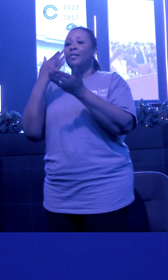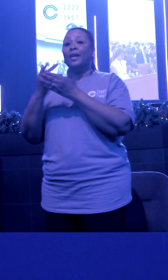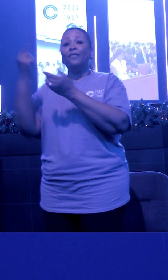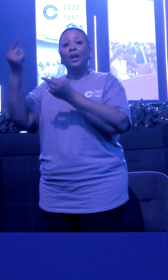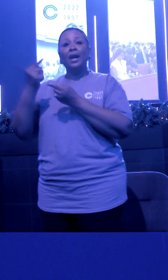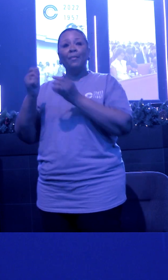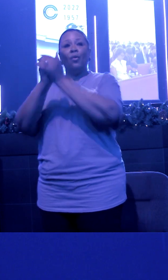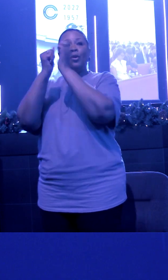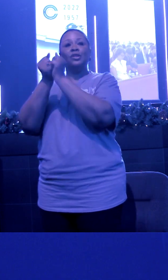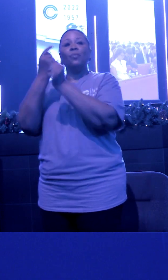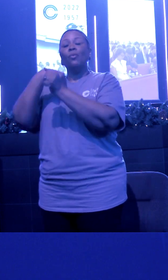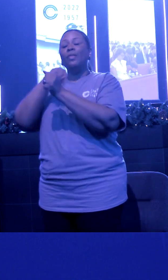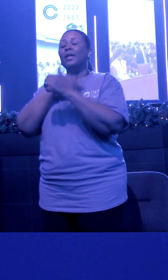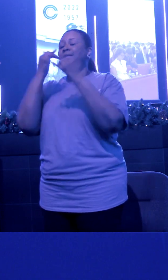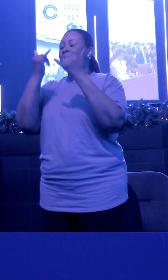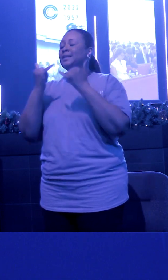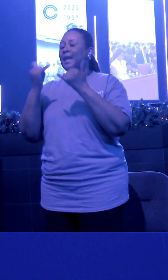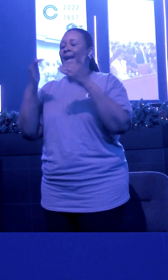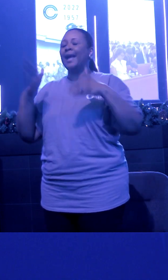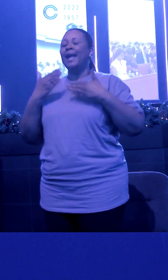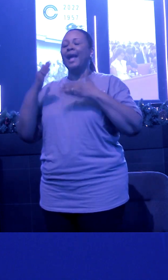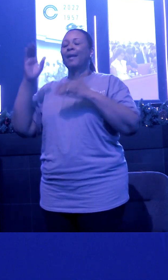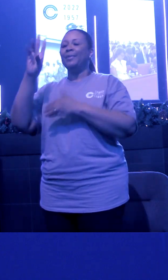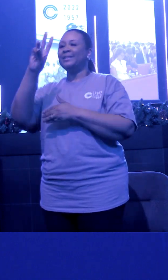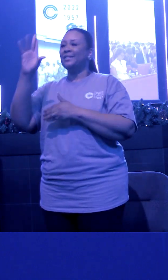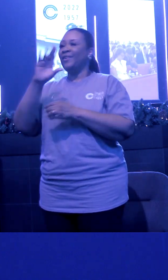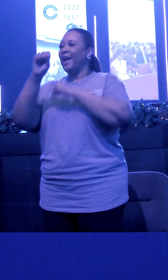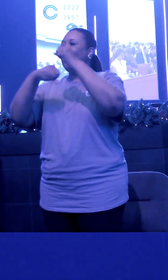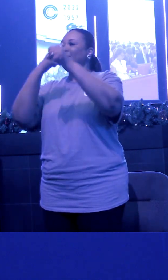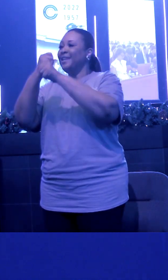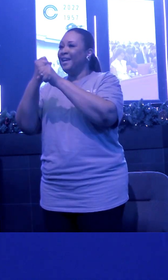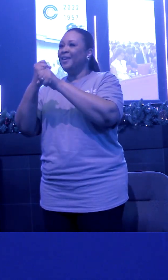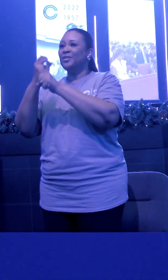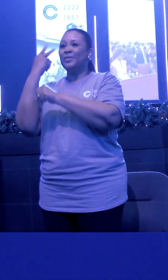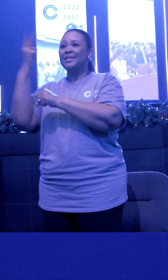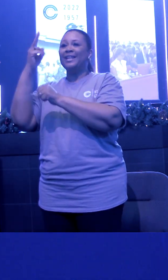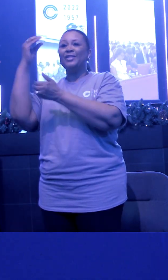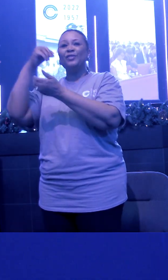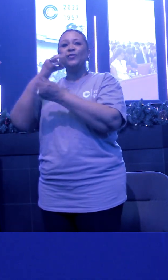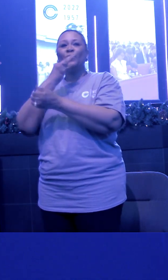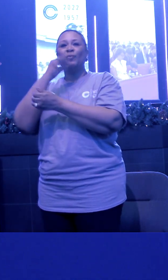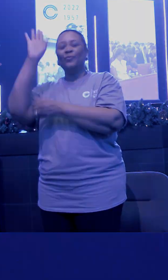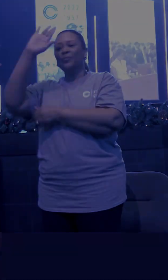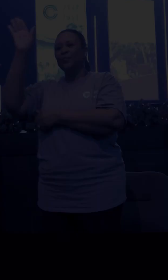for coming to worship and celebrate today. Happy anniversary, Community Christian Church. We'll see you soon.